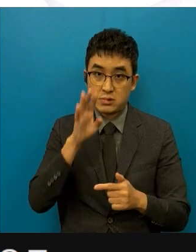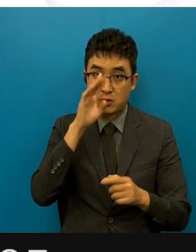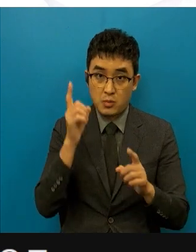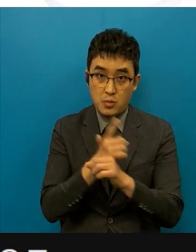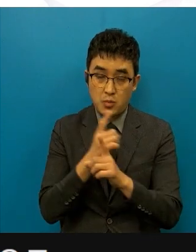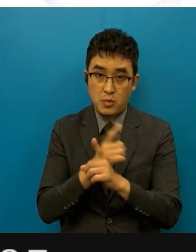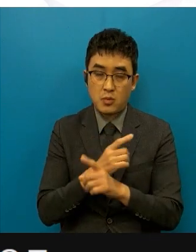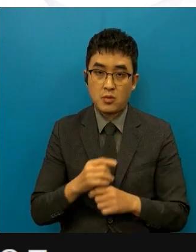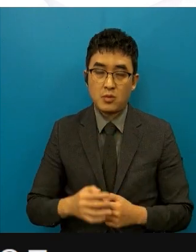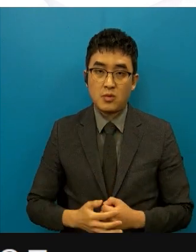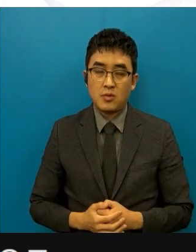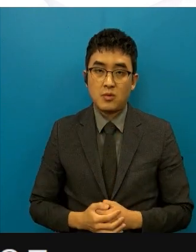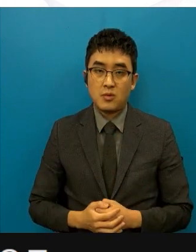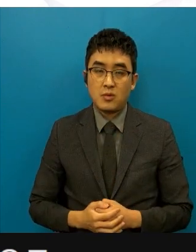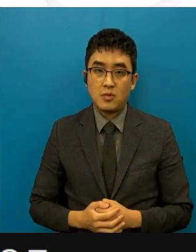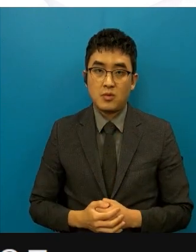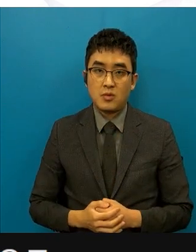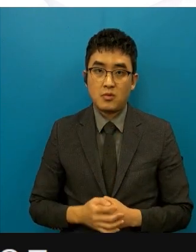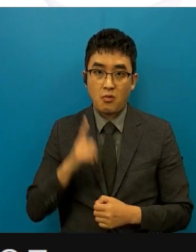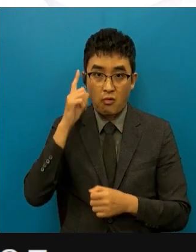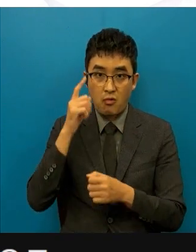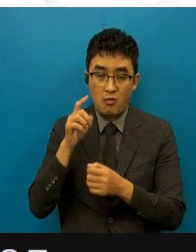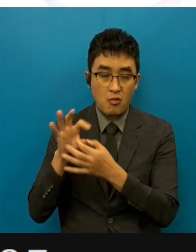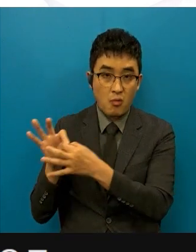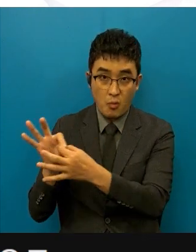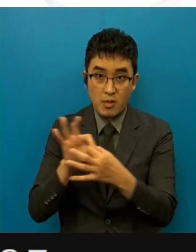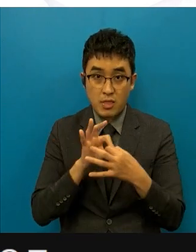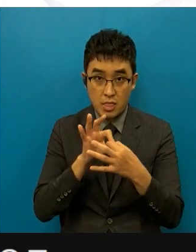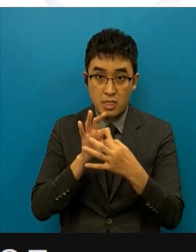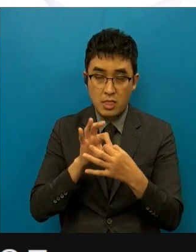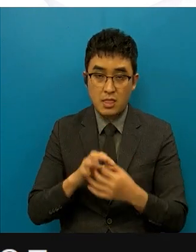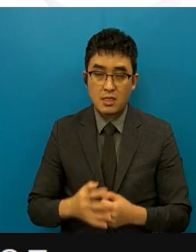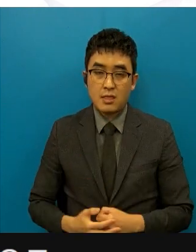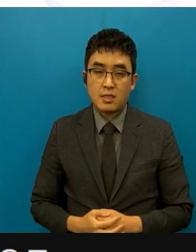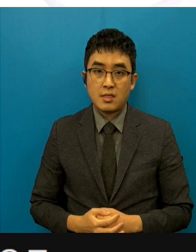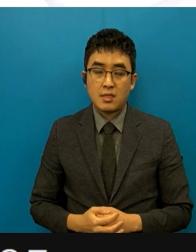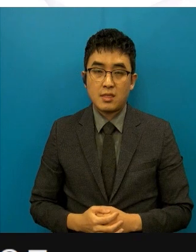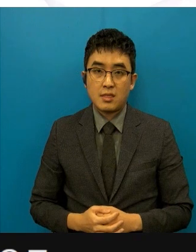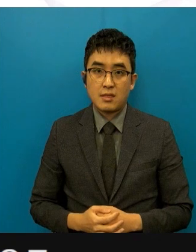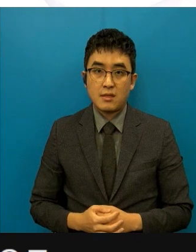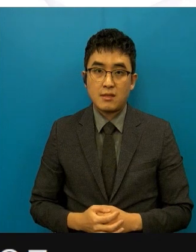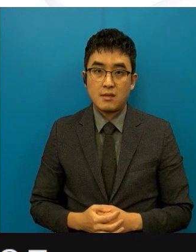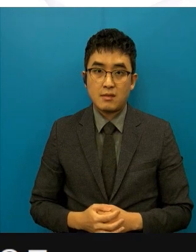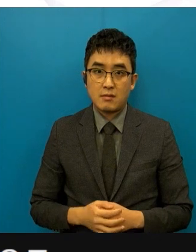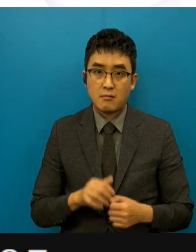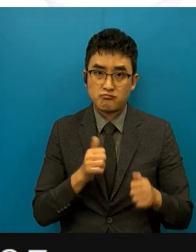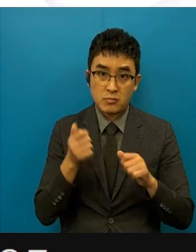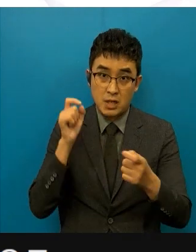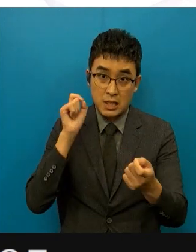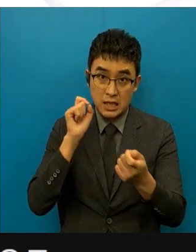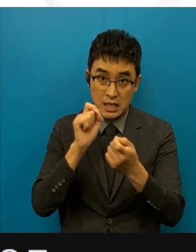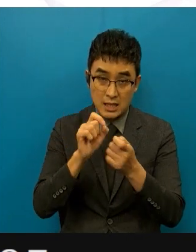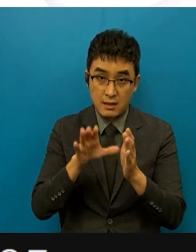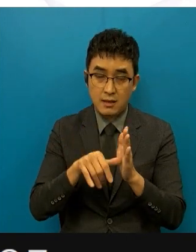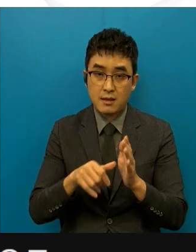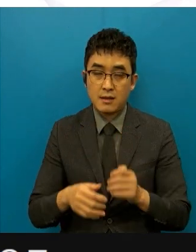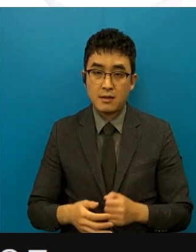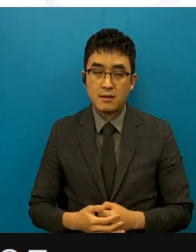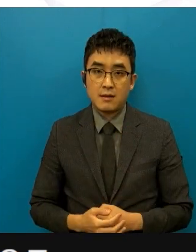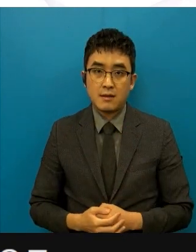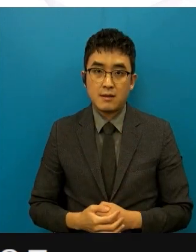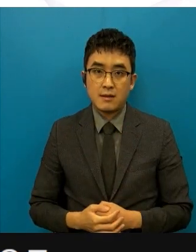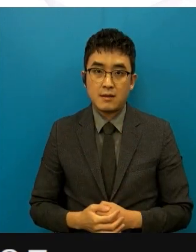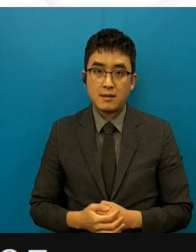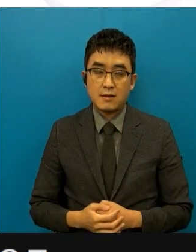end of life care decision. So therefore, as you point out, the Korean